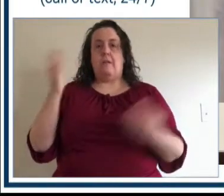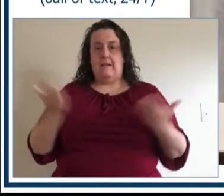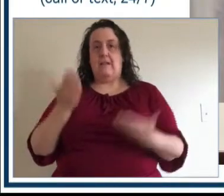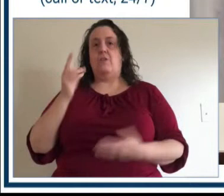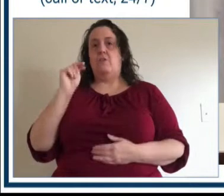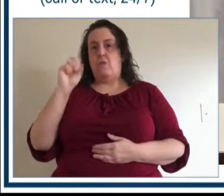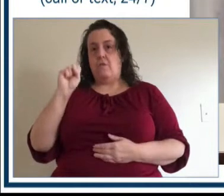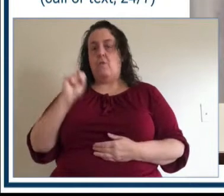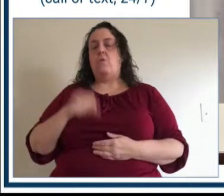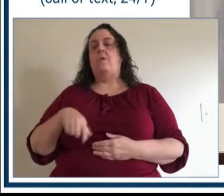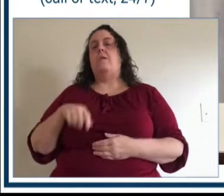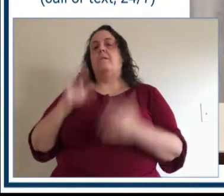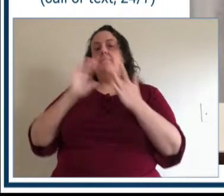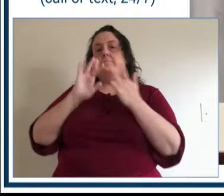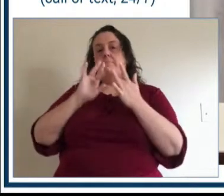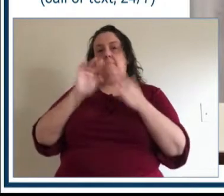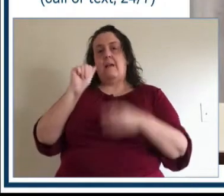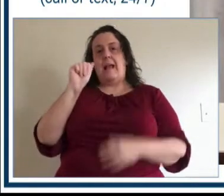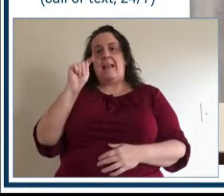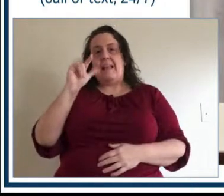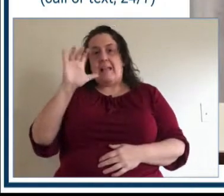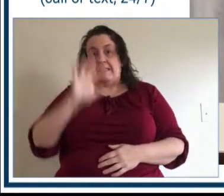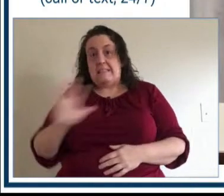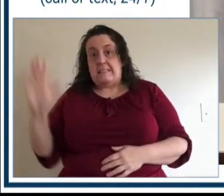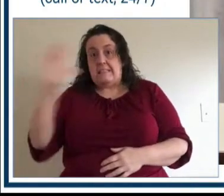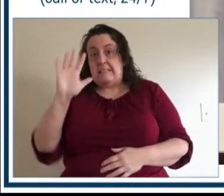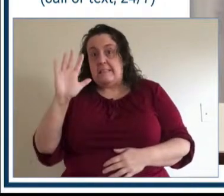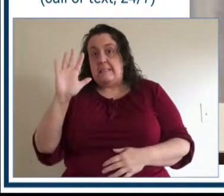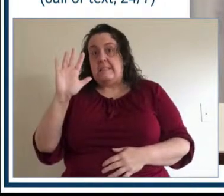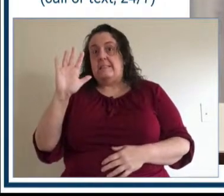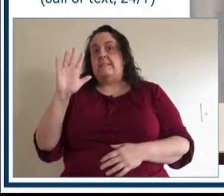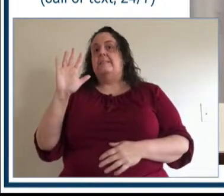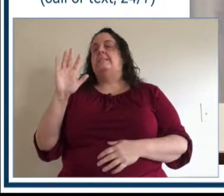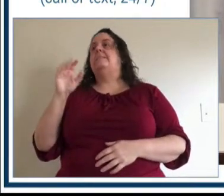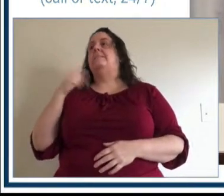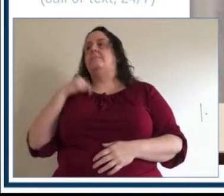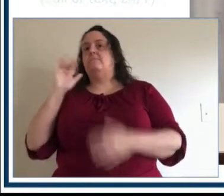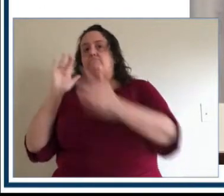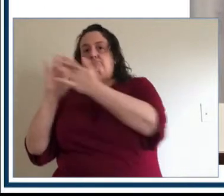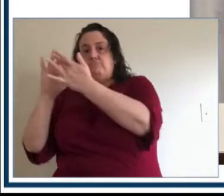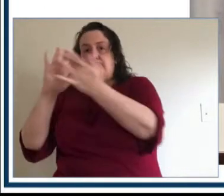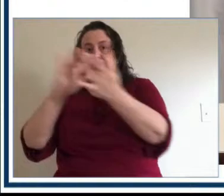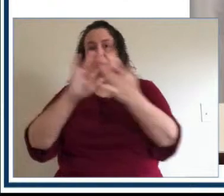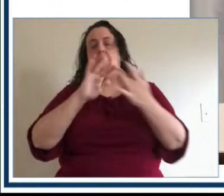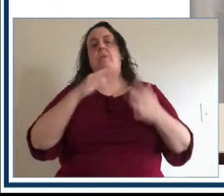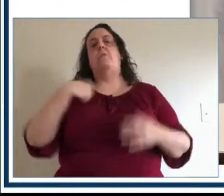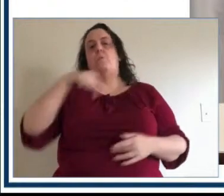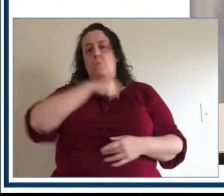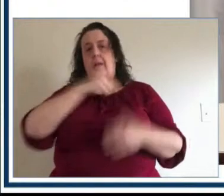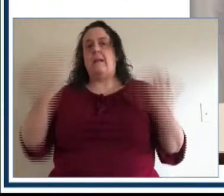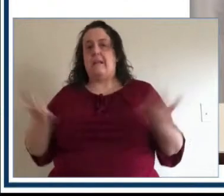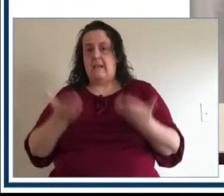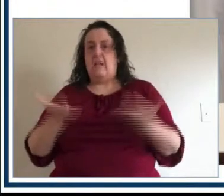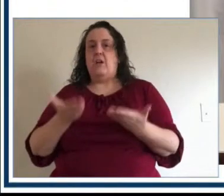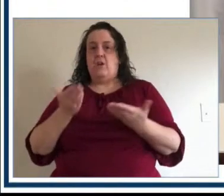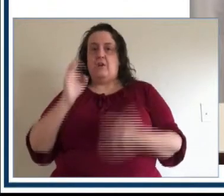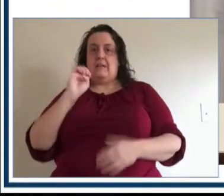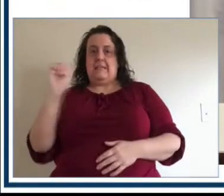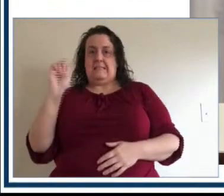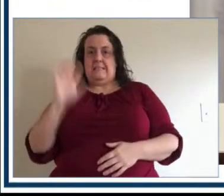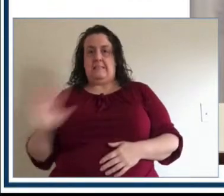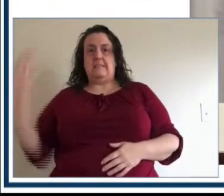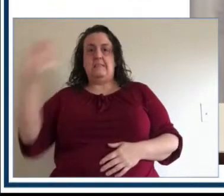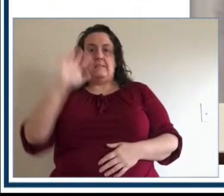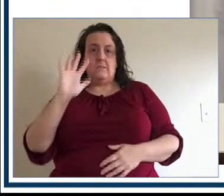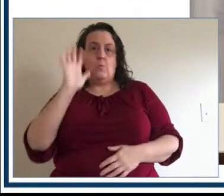premiers, and I can assure Nova Scotians and everyone in the region we will work together to do what is necessary to